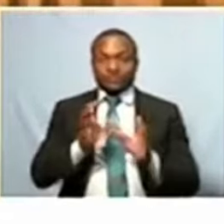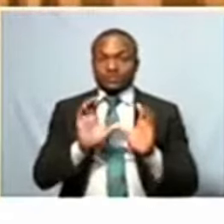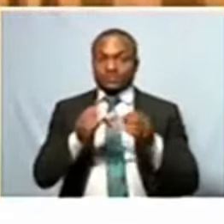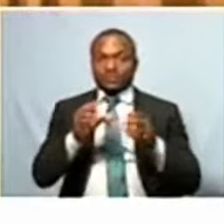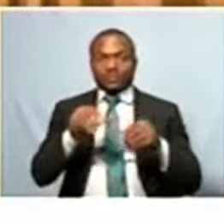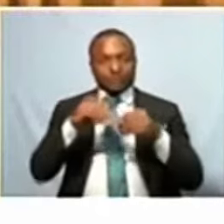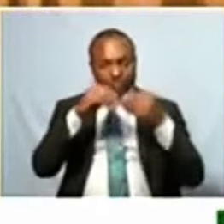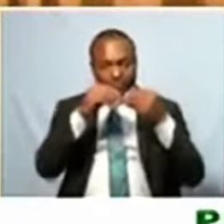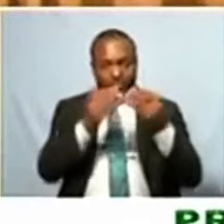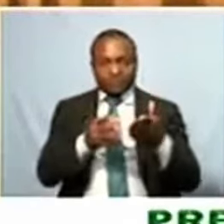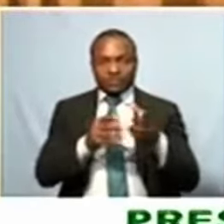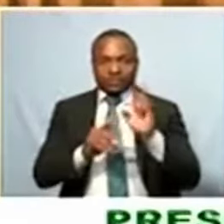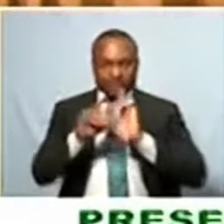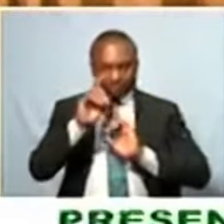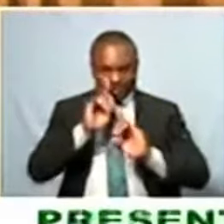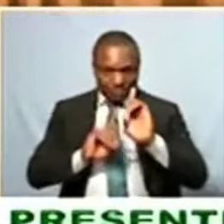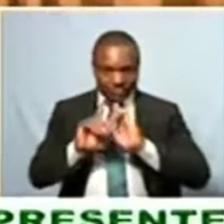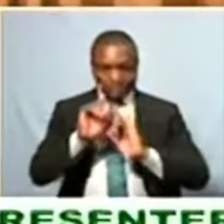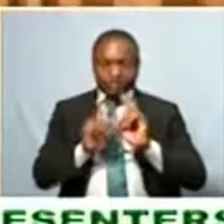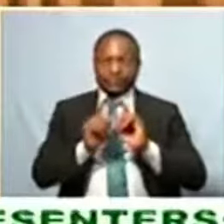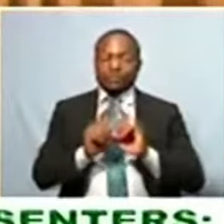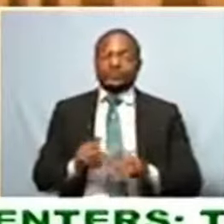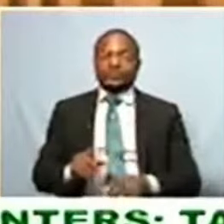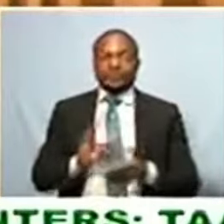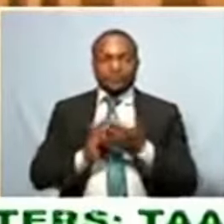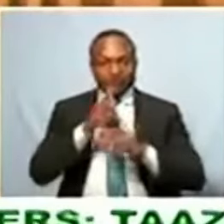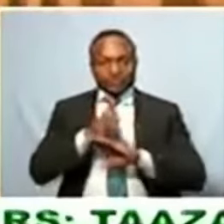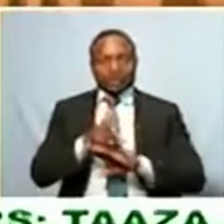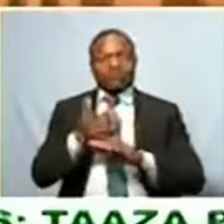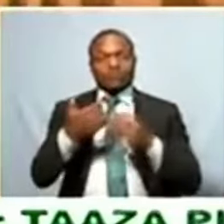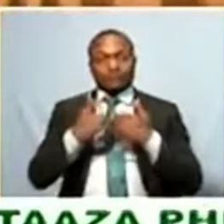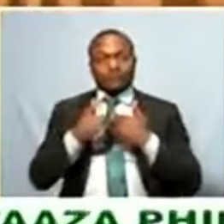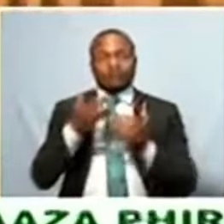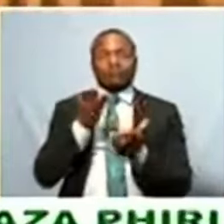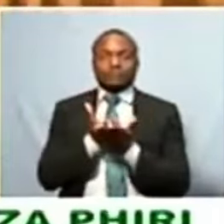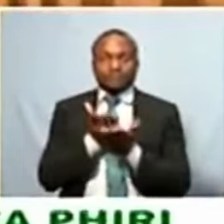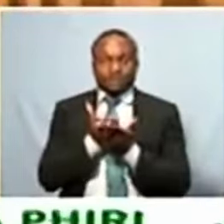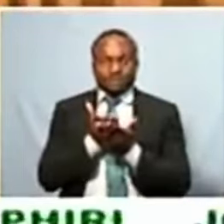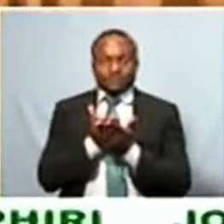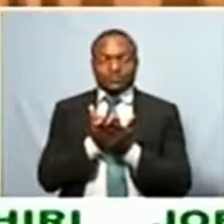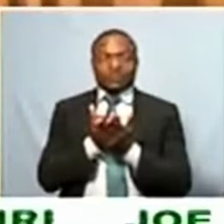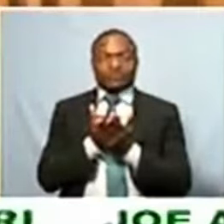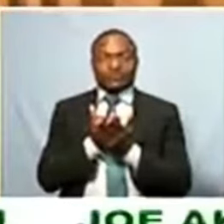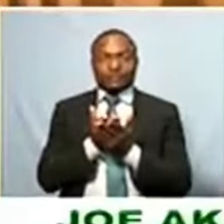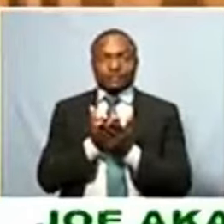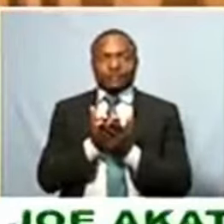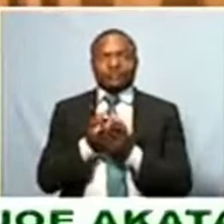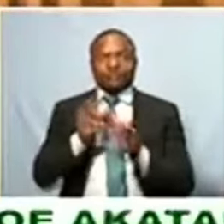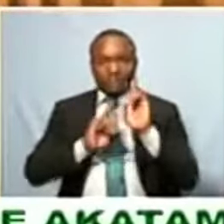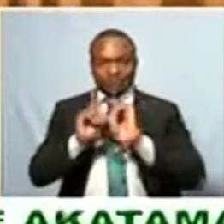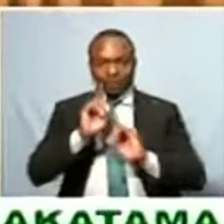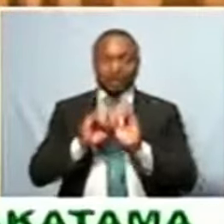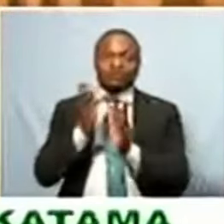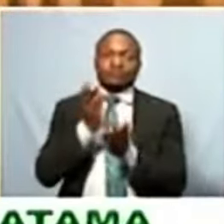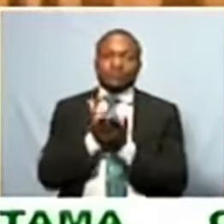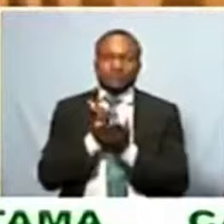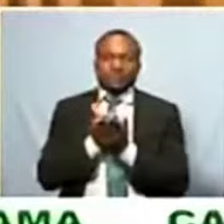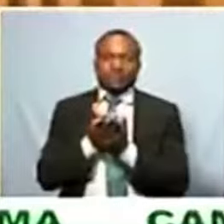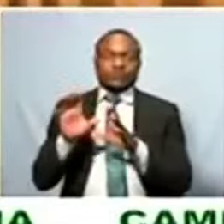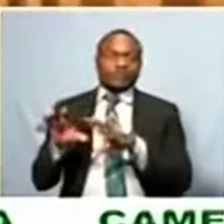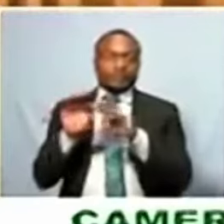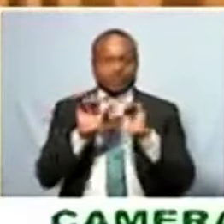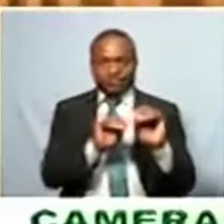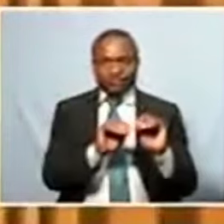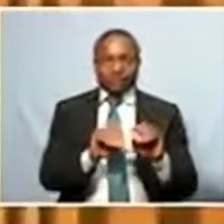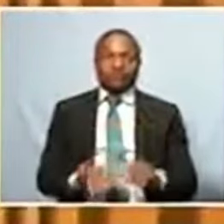of Supply considered today. Thereafter, we did have the notice of subject for debate on the motion of adjournment.